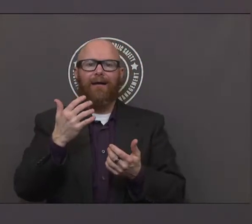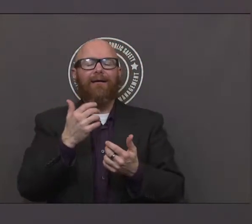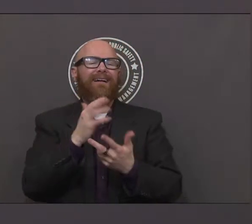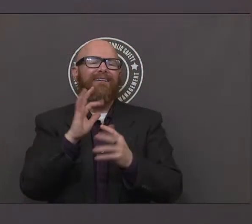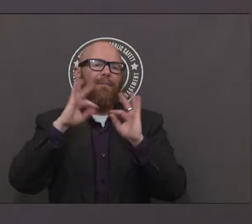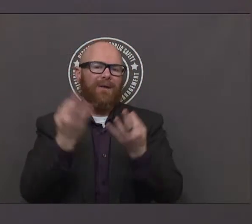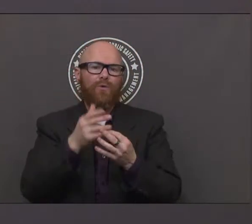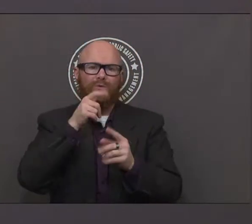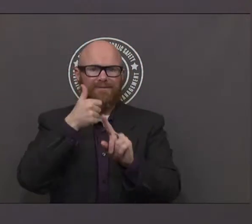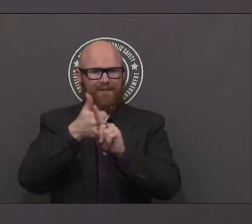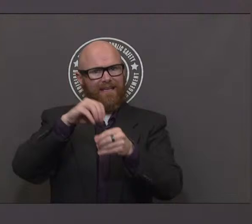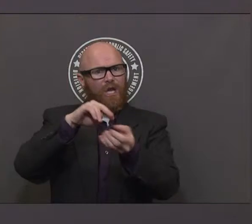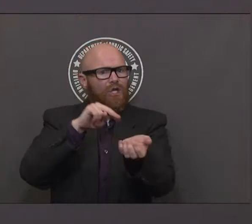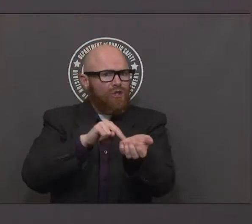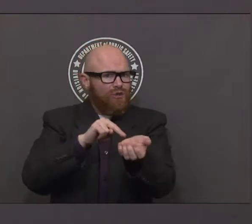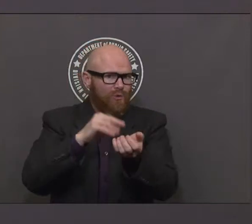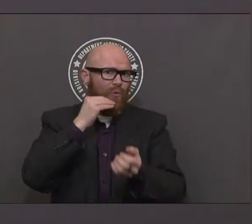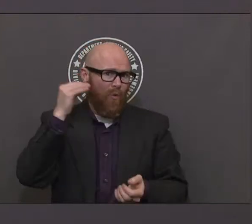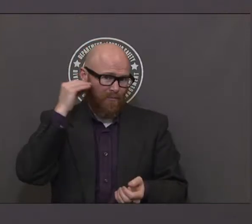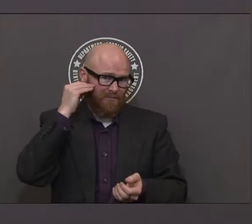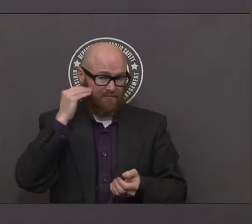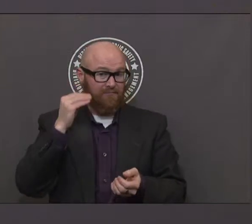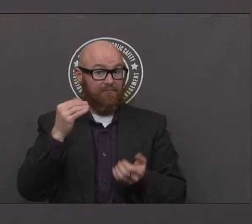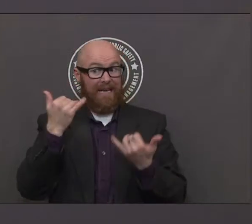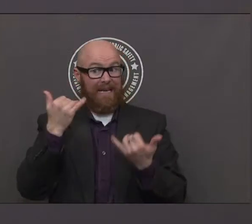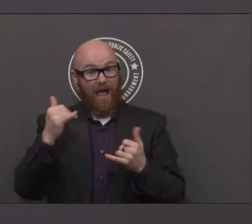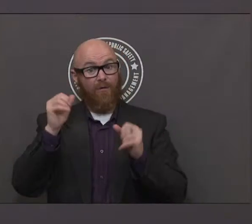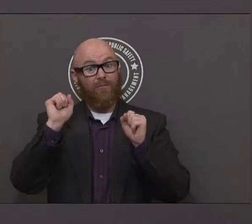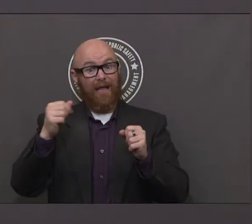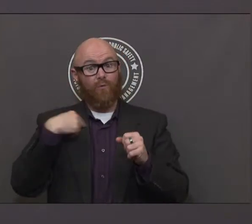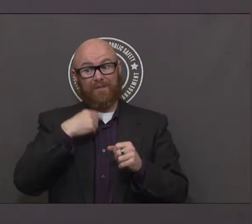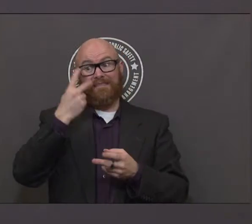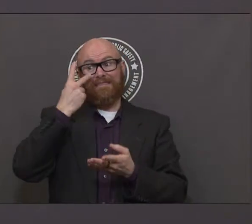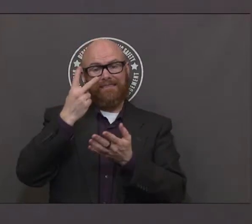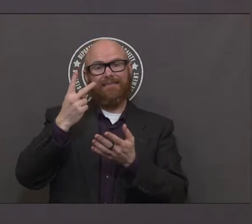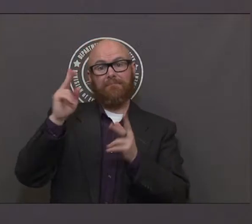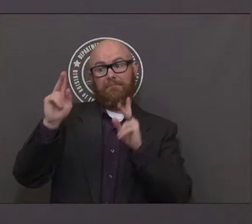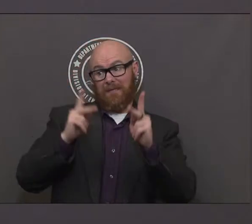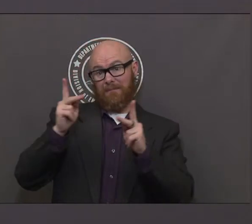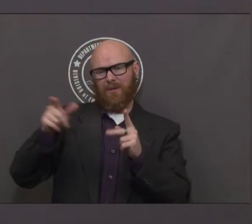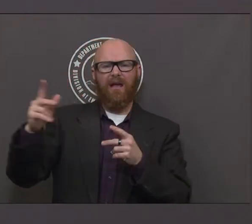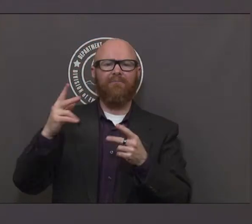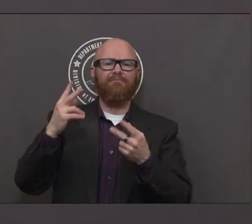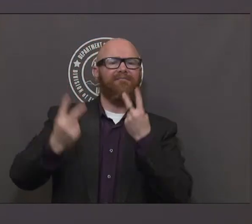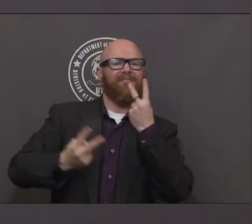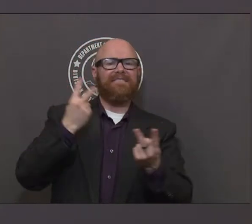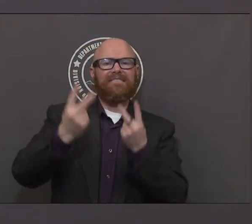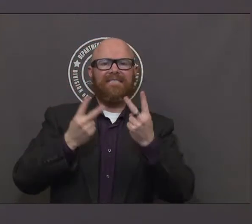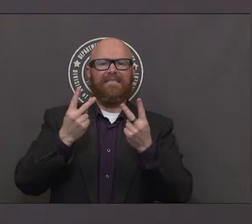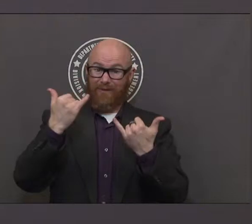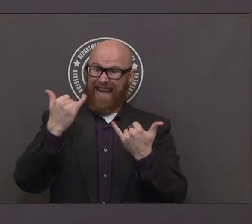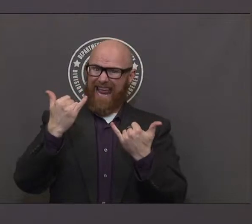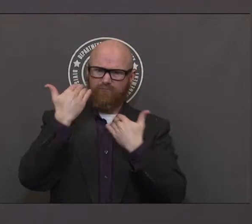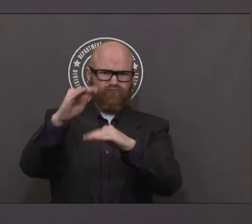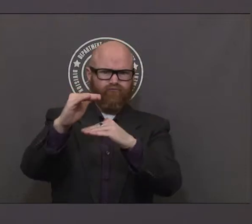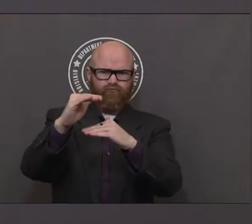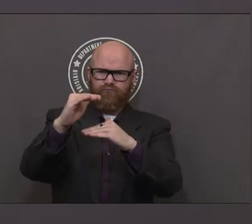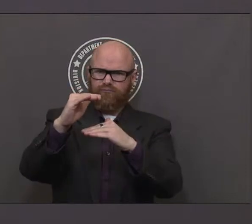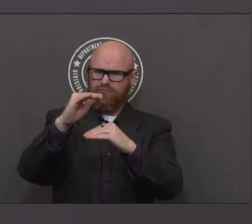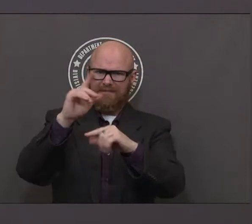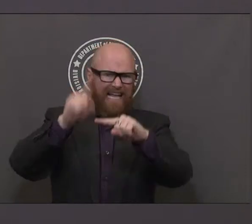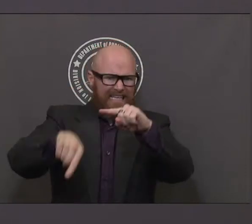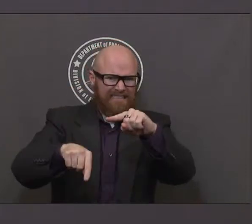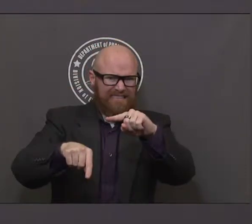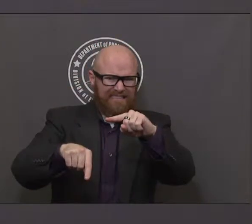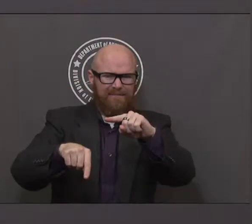homes are vaccinated, will we see visitor restrictions loosened? And what about for hospitals too? Yeah, so that's something we work with